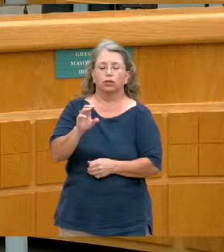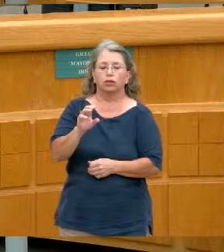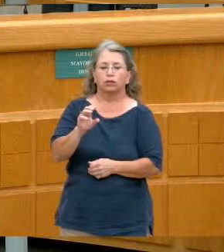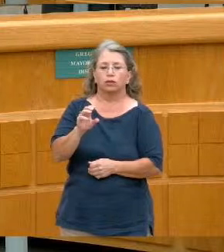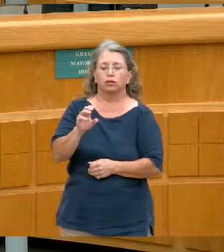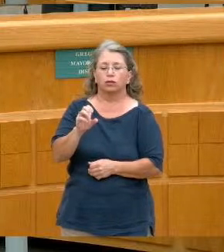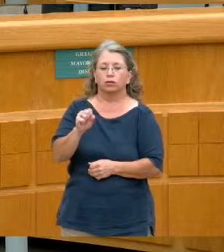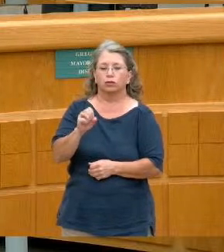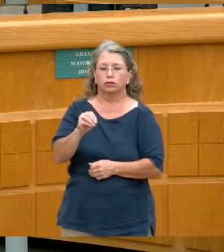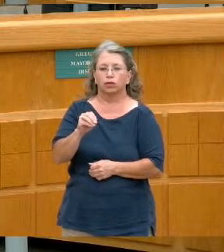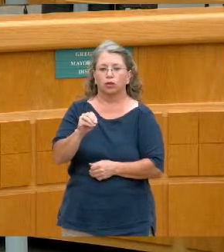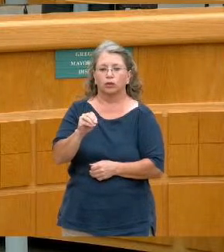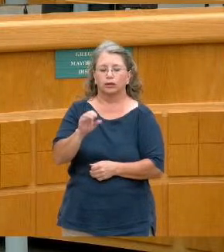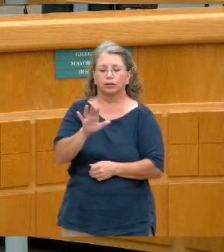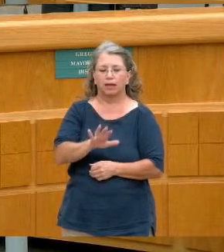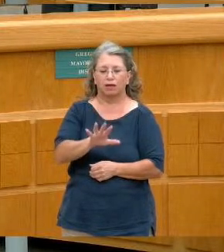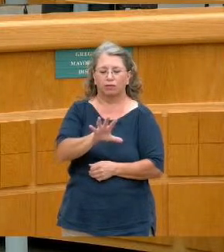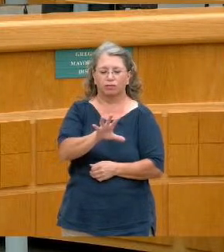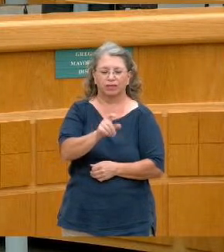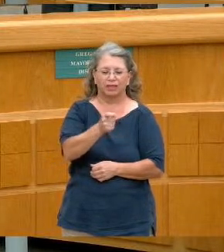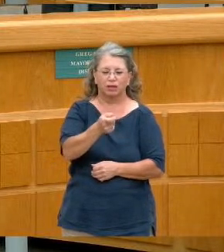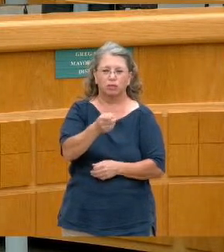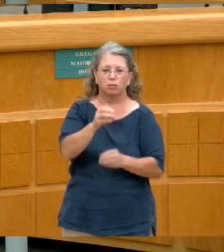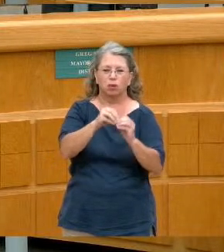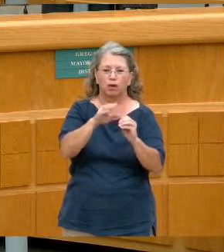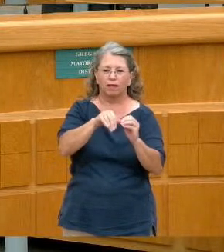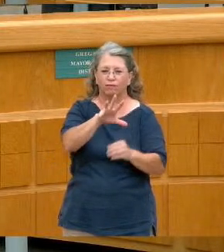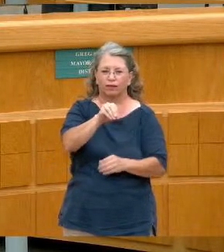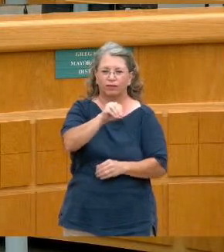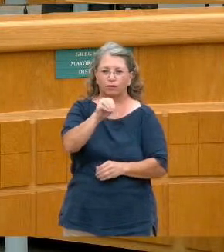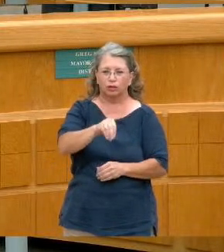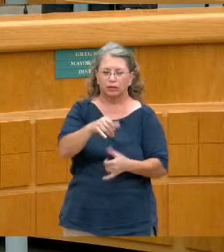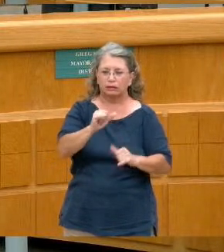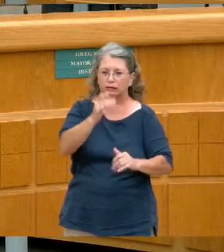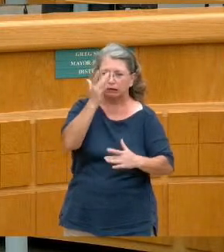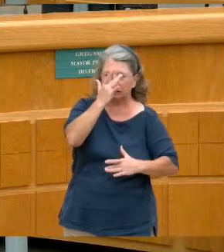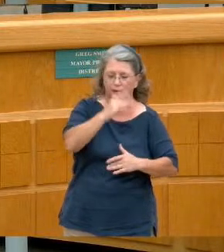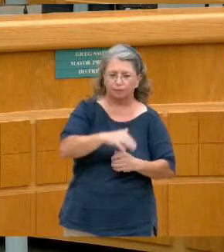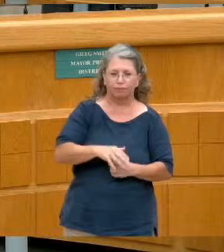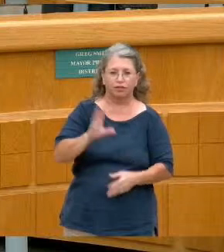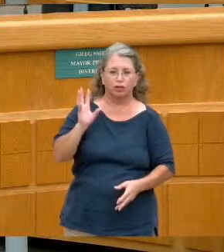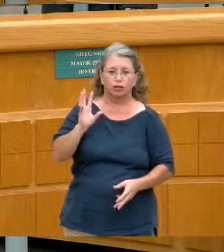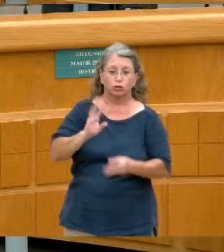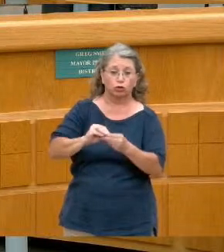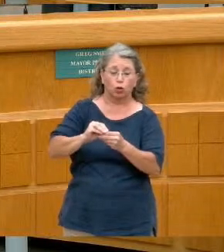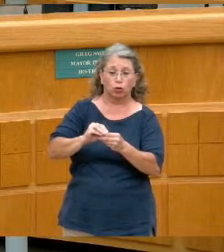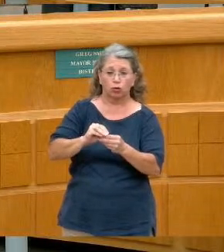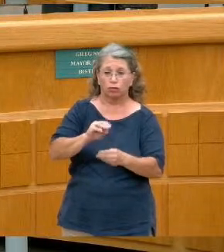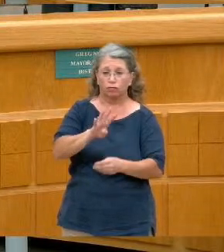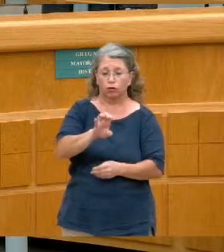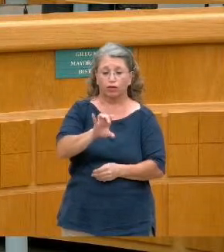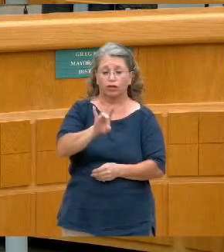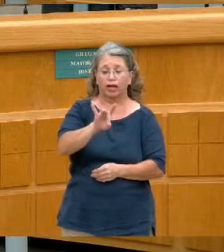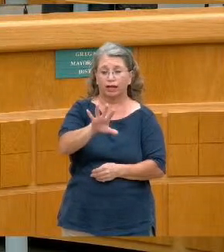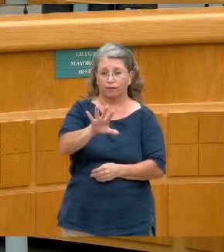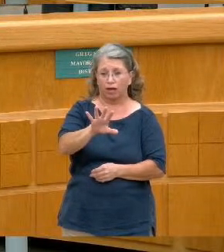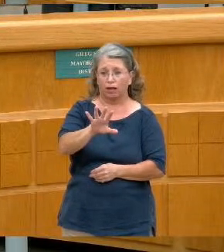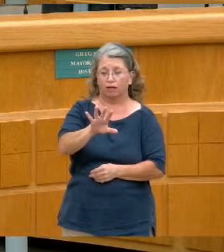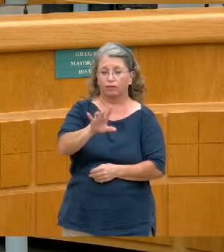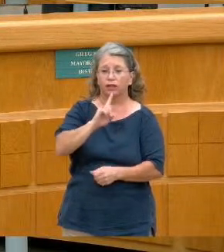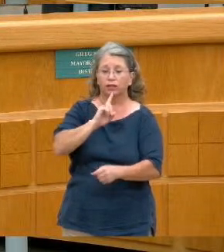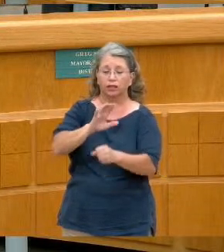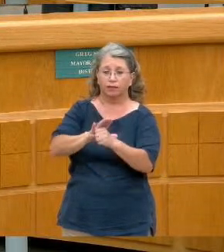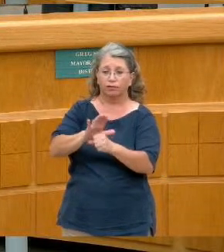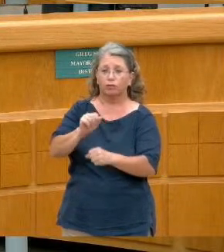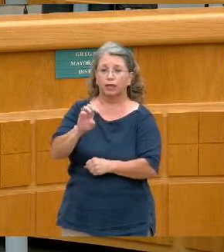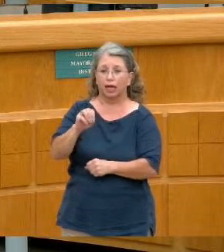more than 50% active. Our total number of cases, just so you know, is 485. That's the total confirmed in the